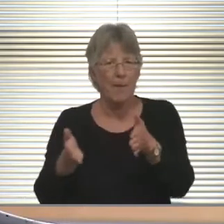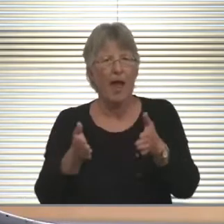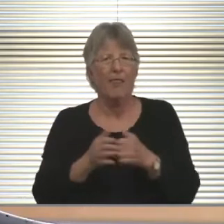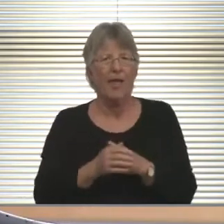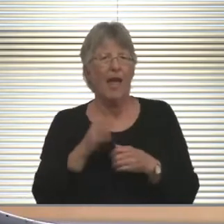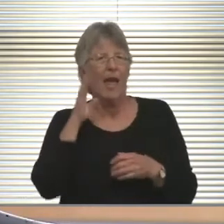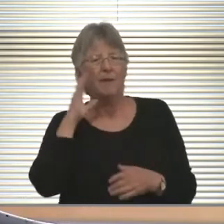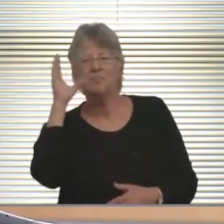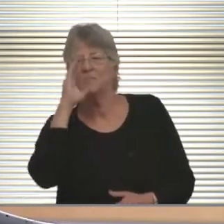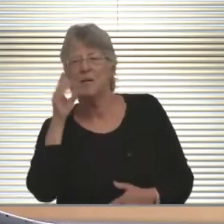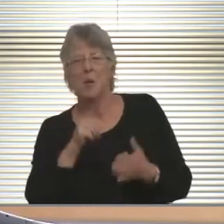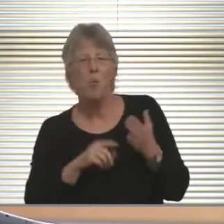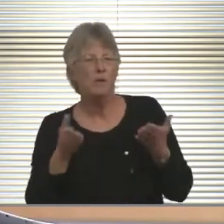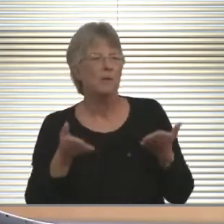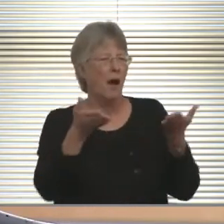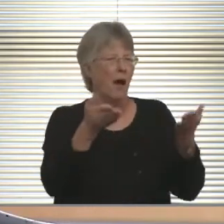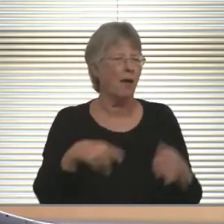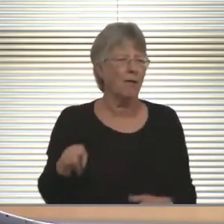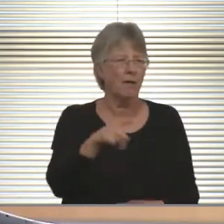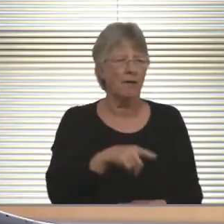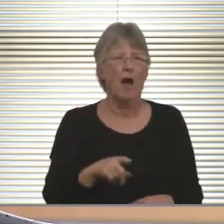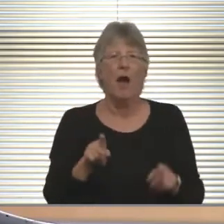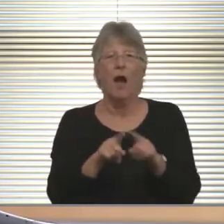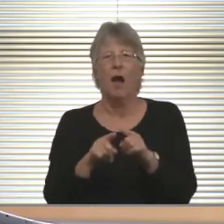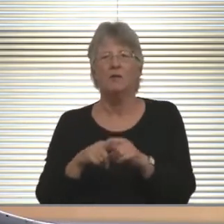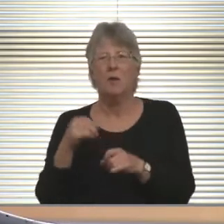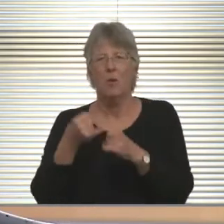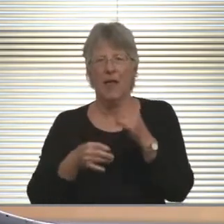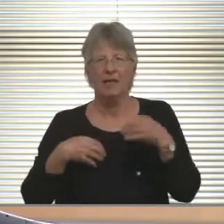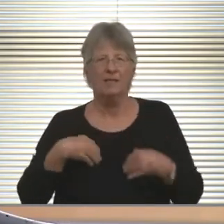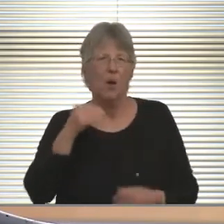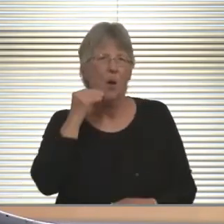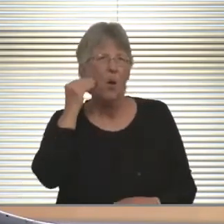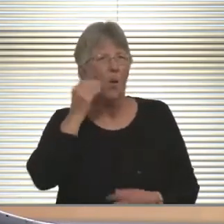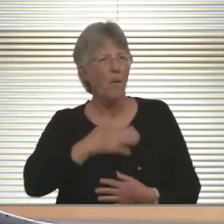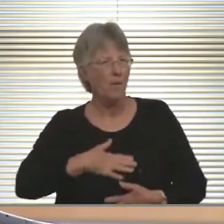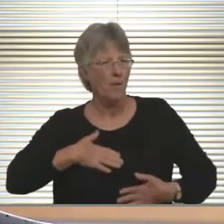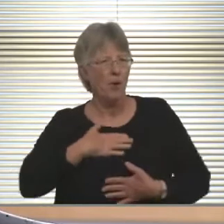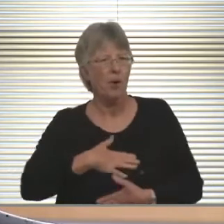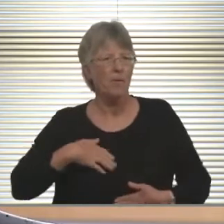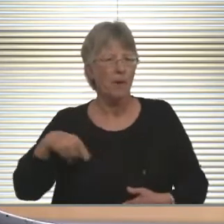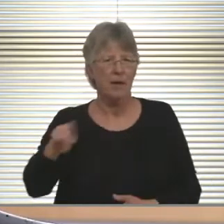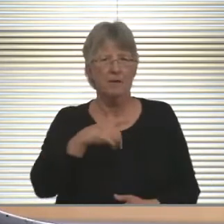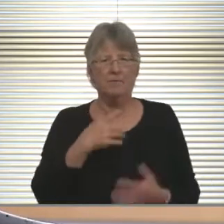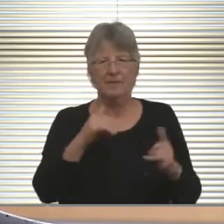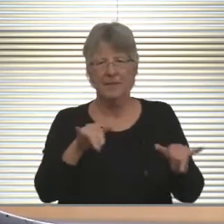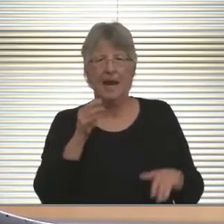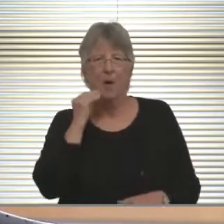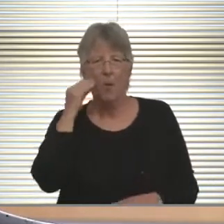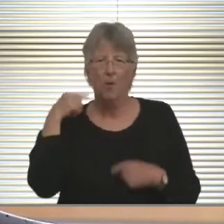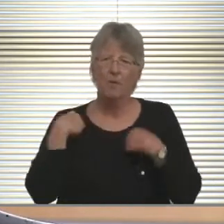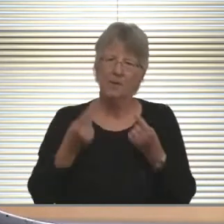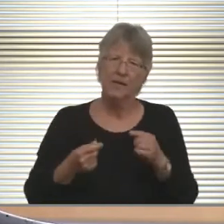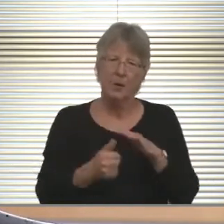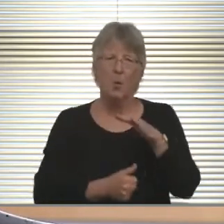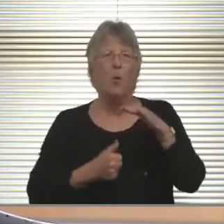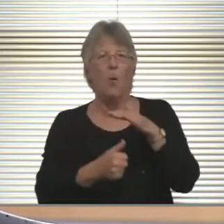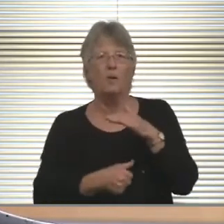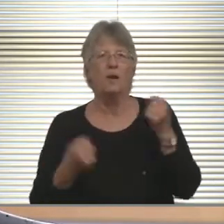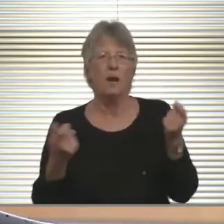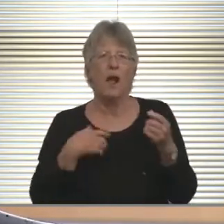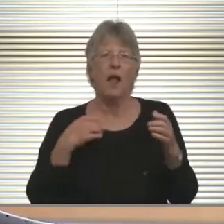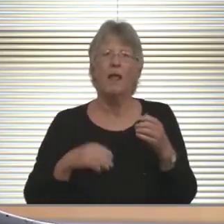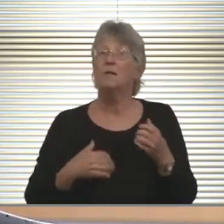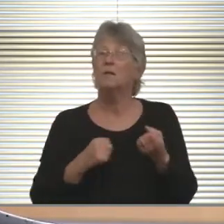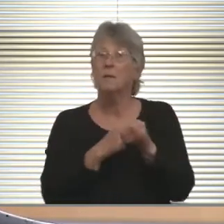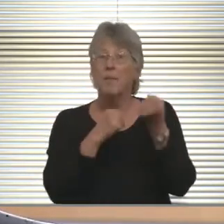them. And last, we have Home Appreciation, where students can share the good side of being home during quarantine. These are all events hosted by